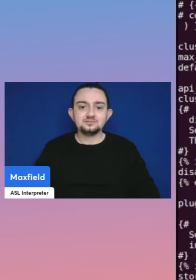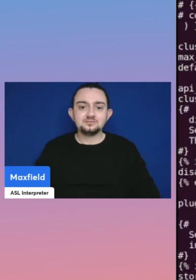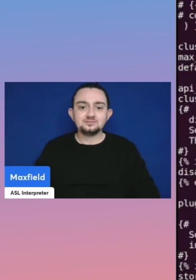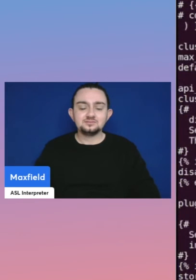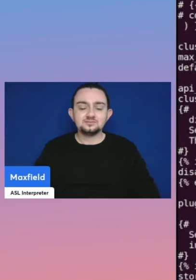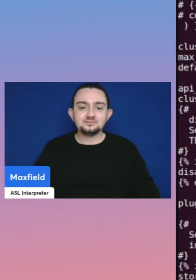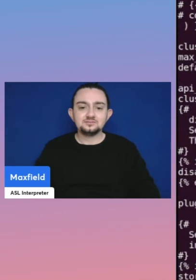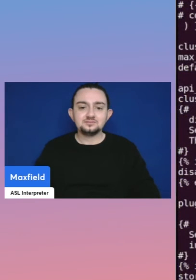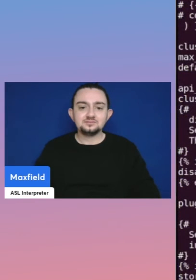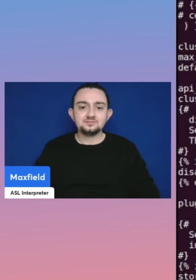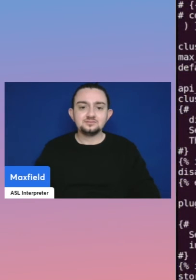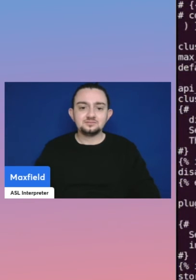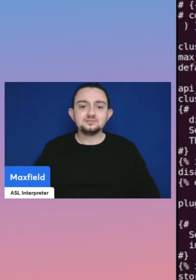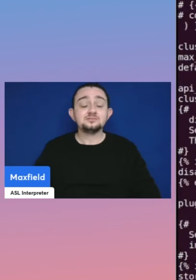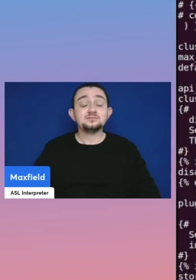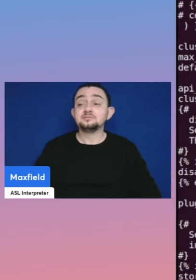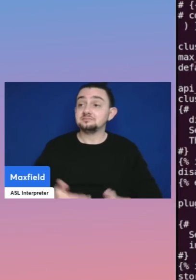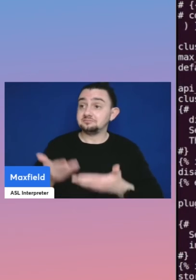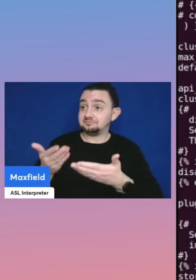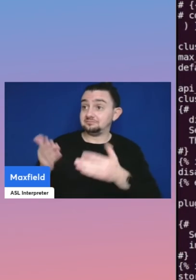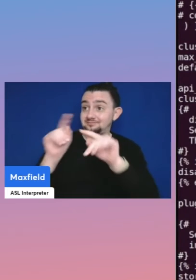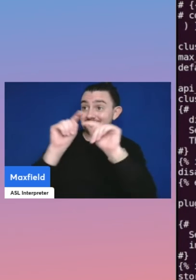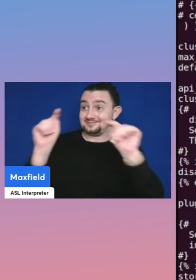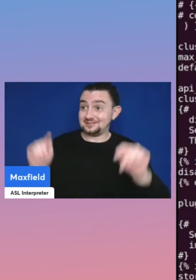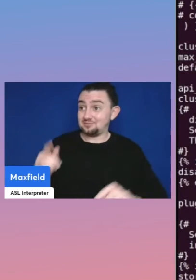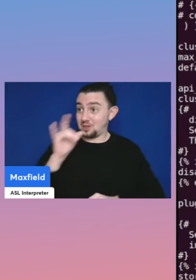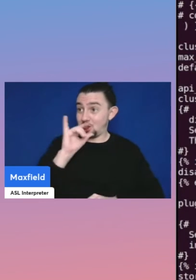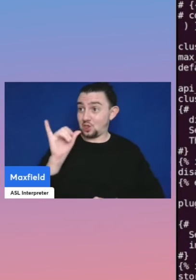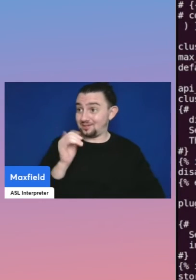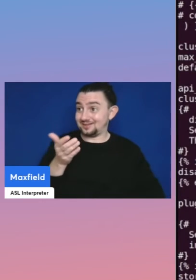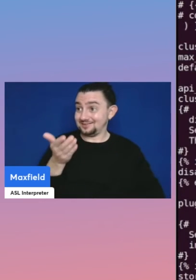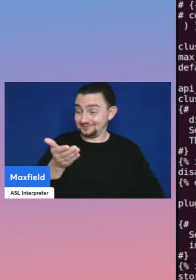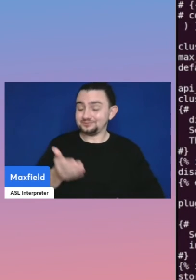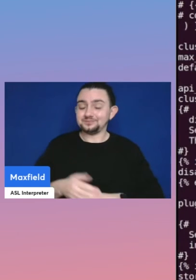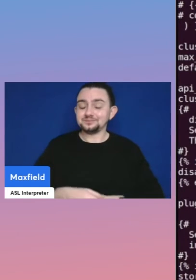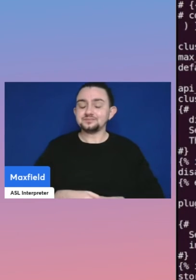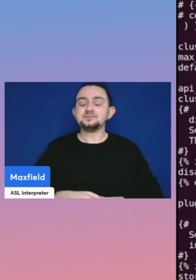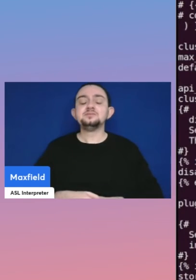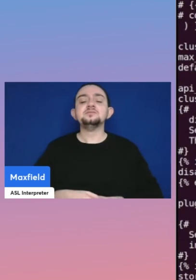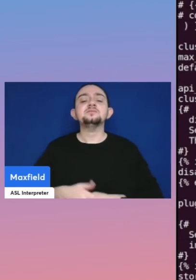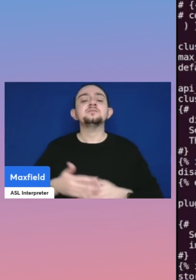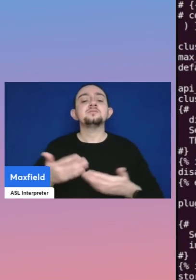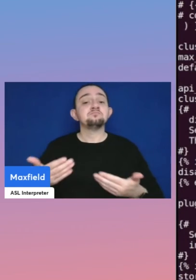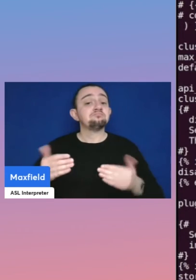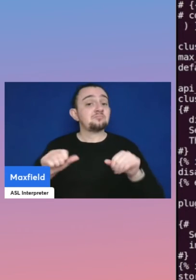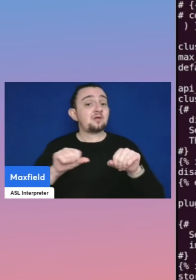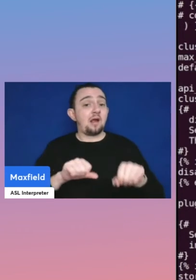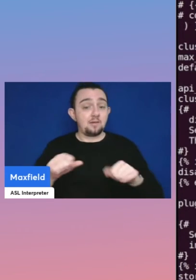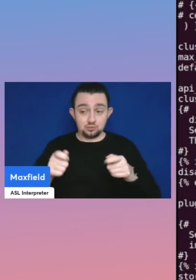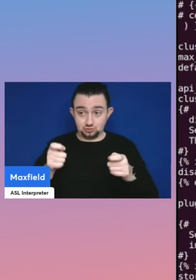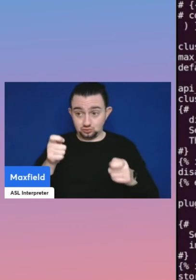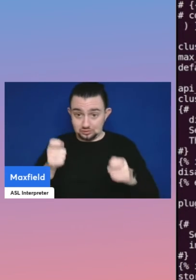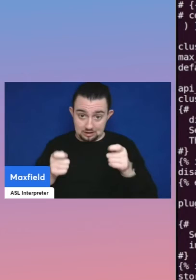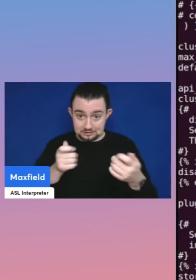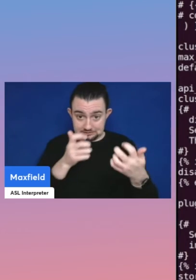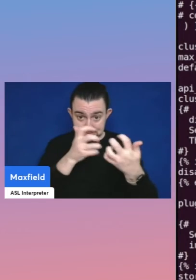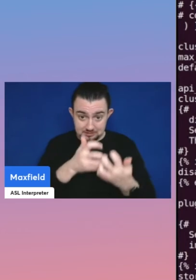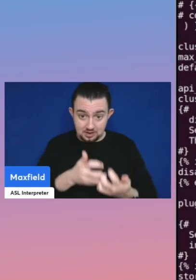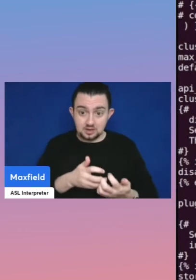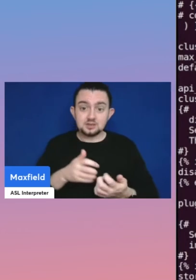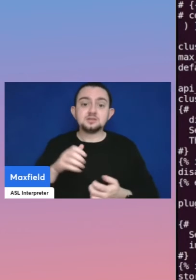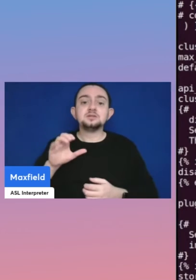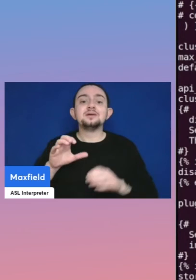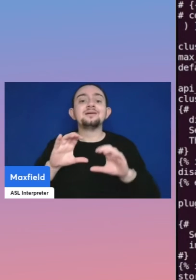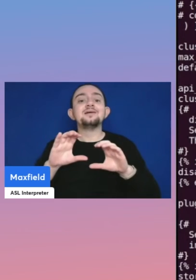this is how the template looks like. We are able to customize the cluster